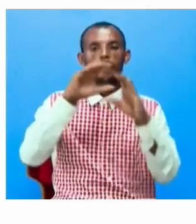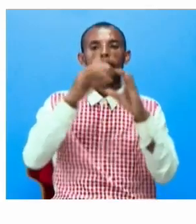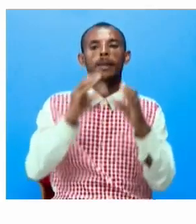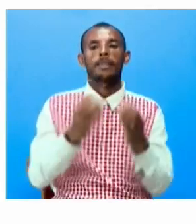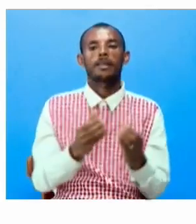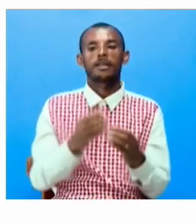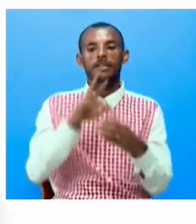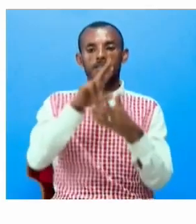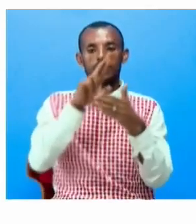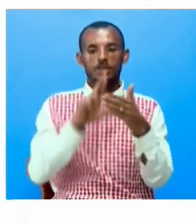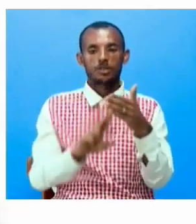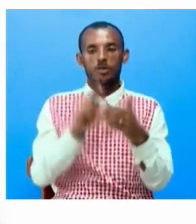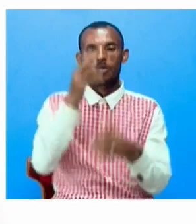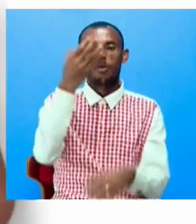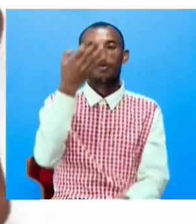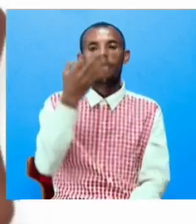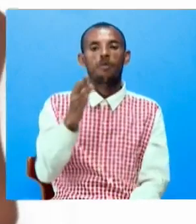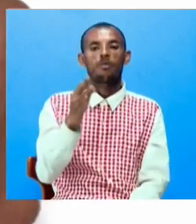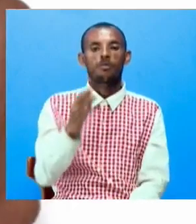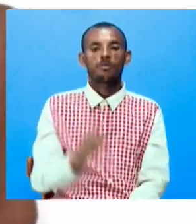the ratio of